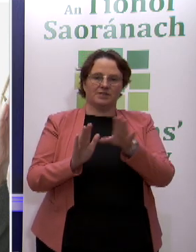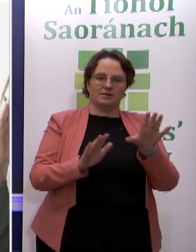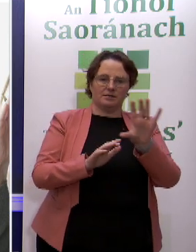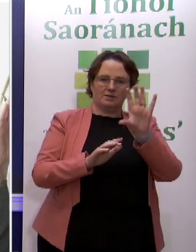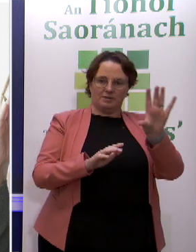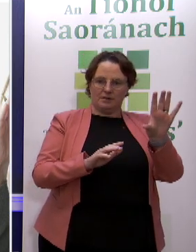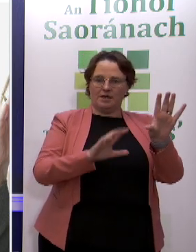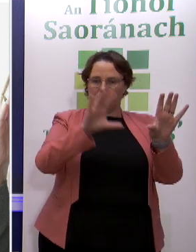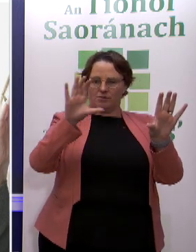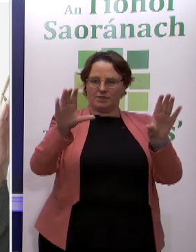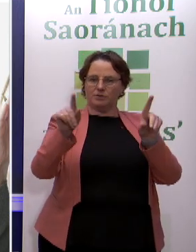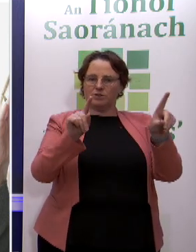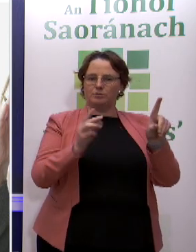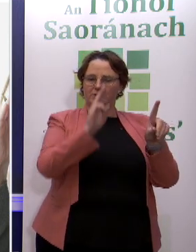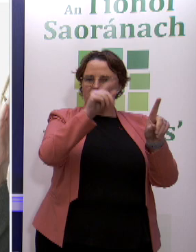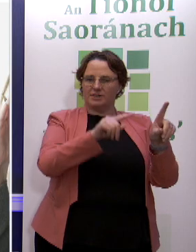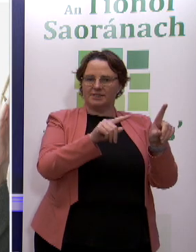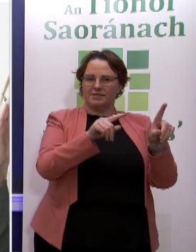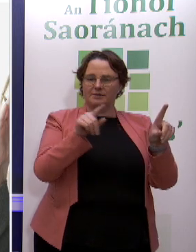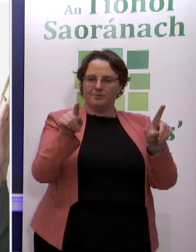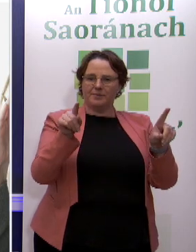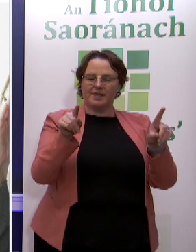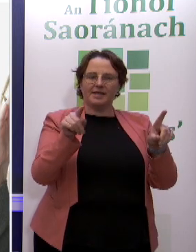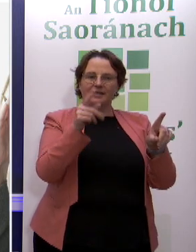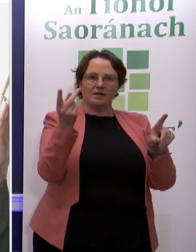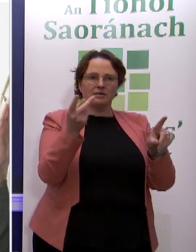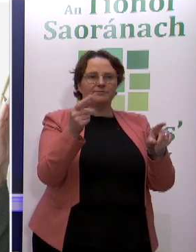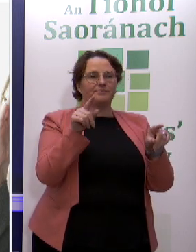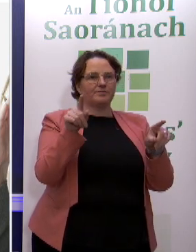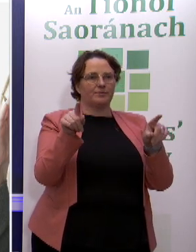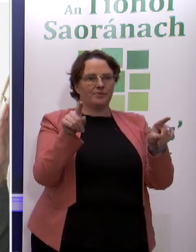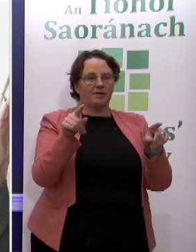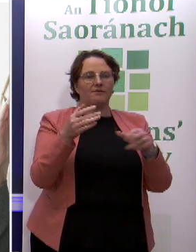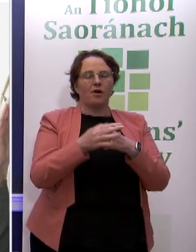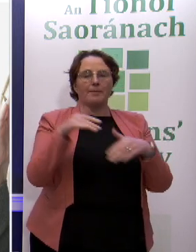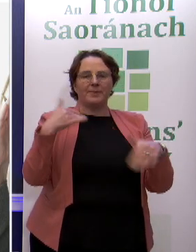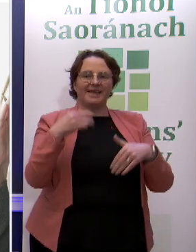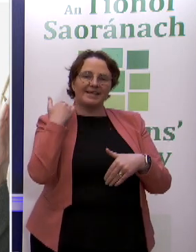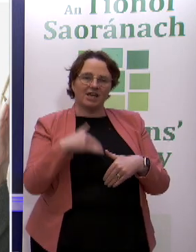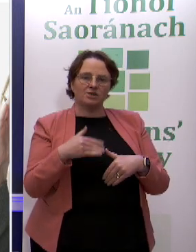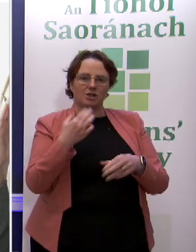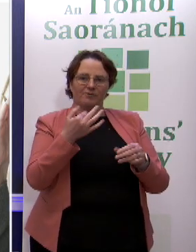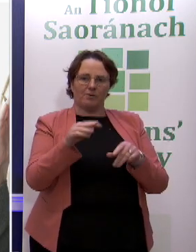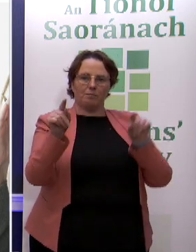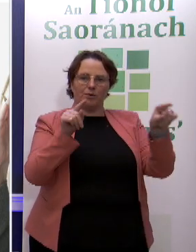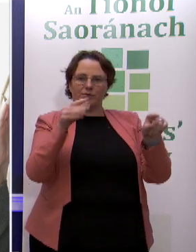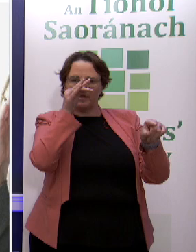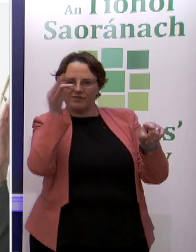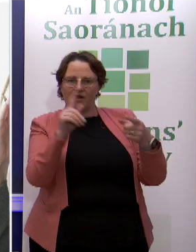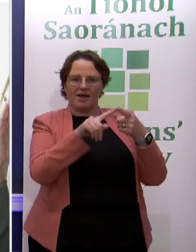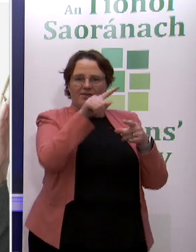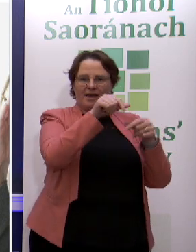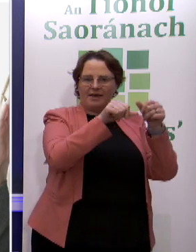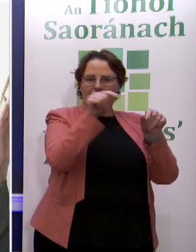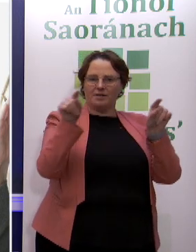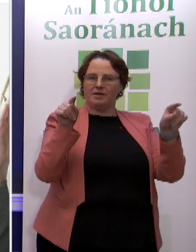in the top right, both have been the sources of painkillers. And an awful lot of the